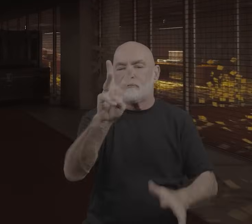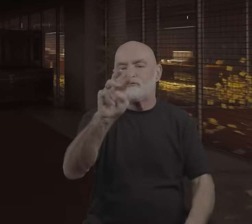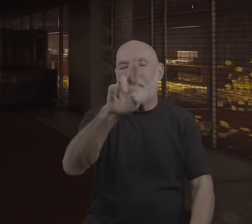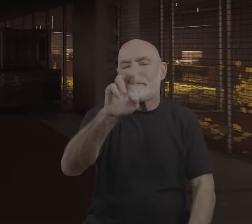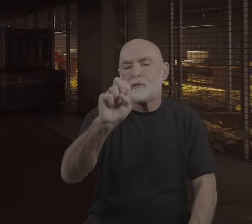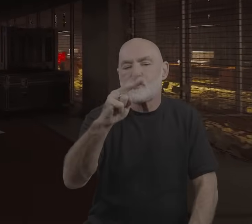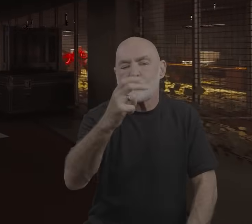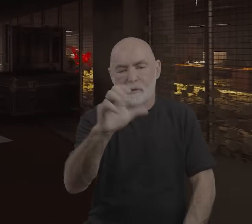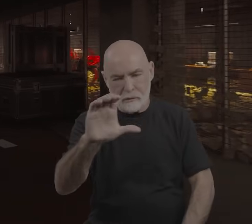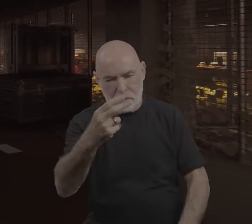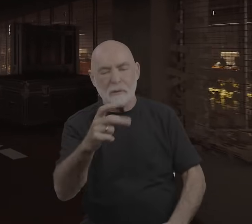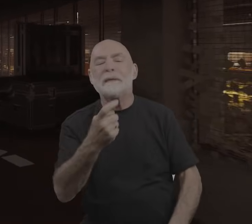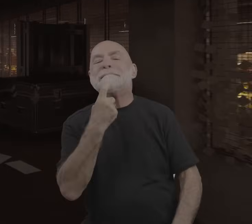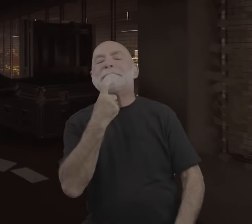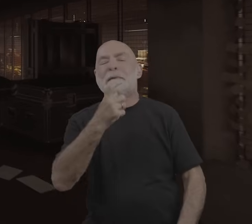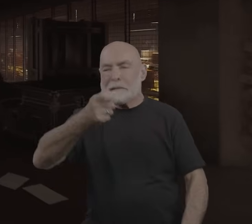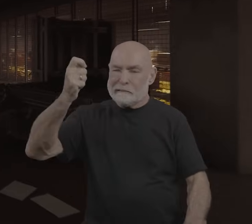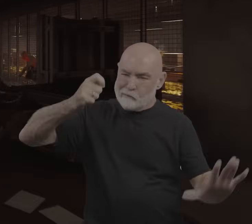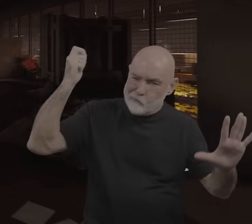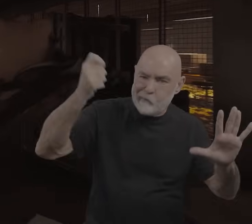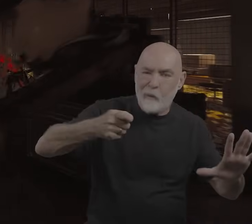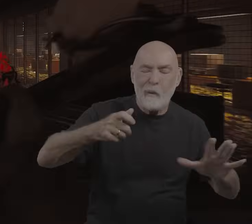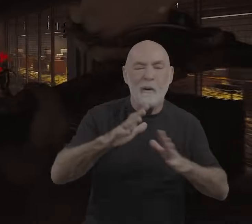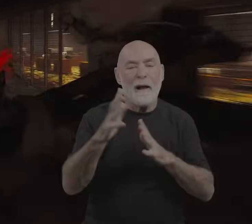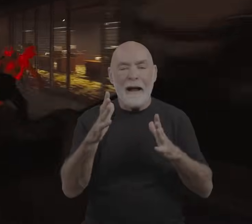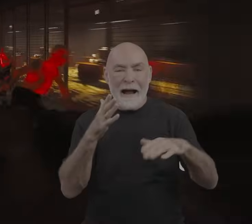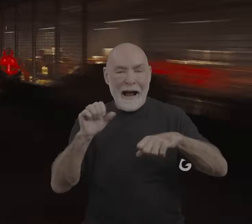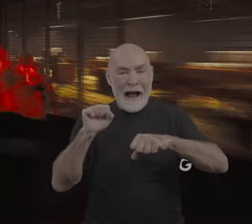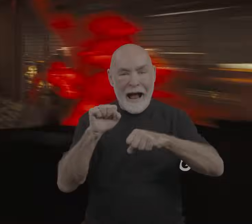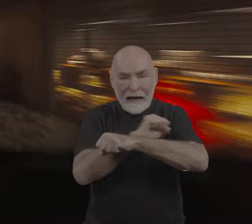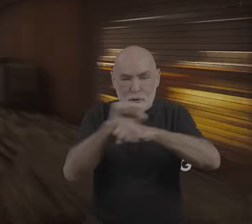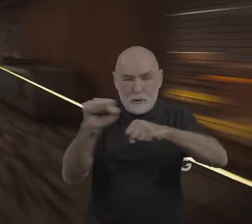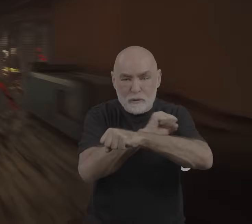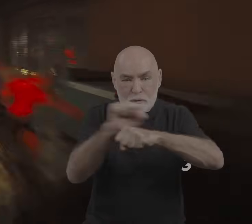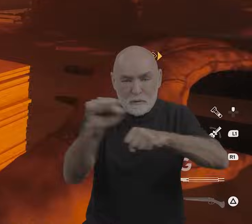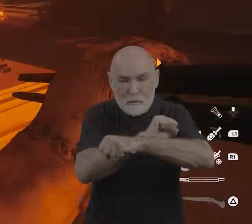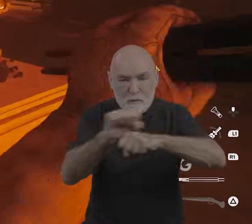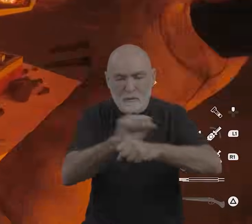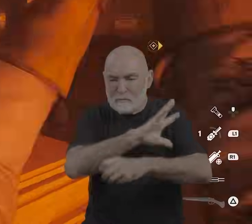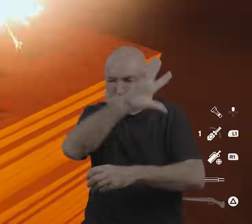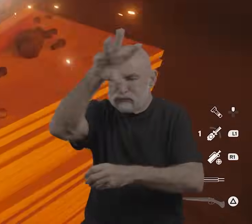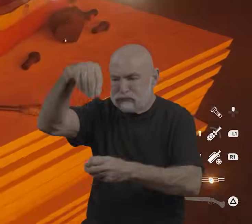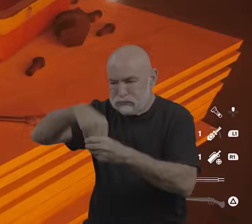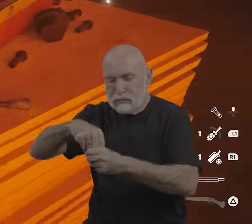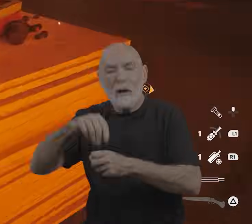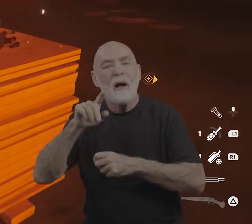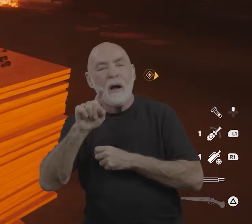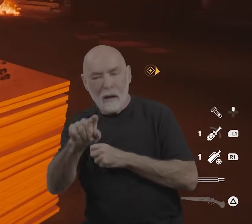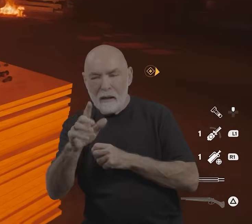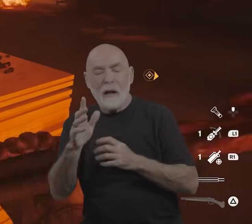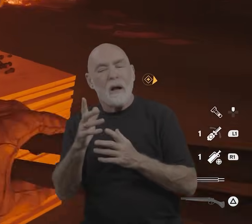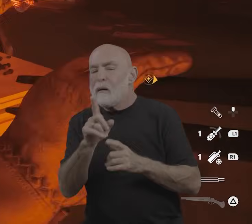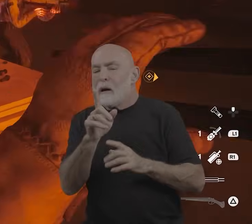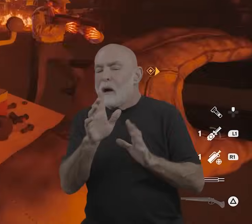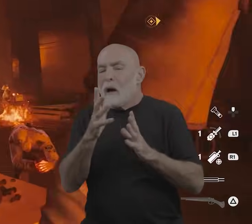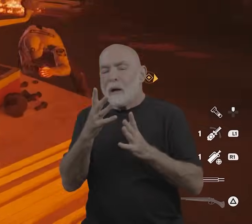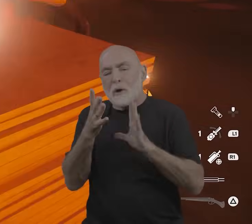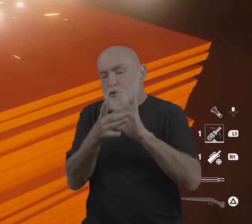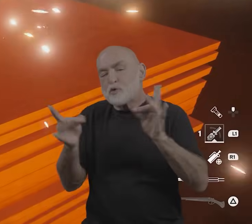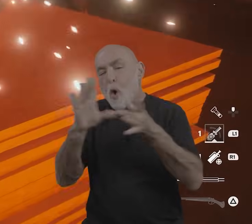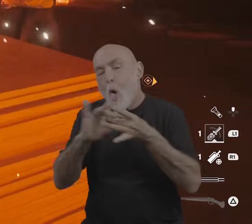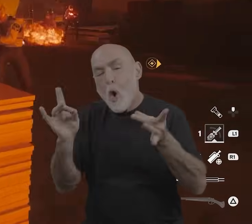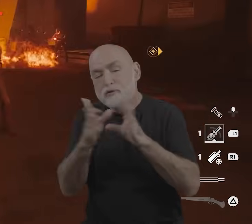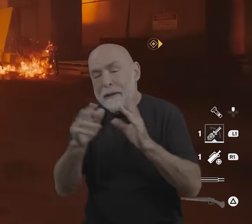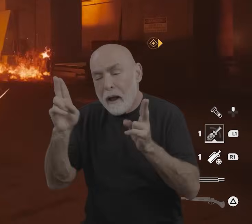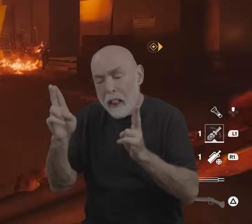it's a gigantic piece of steel. So we made a lot of active decisions to try to get people right into the gameplay. So that's at the cost of some direct storytelling, but we haven't